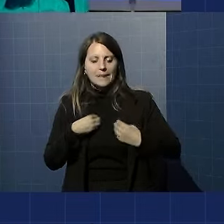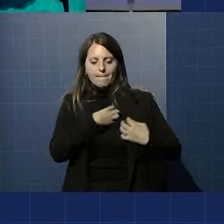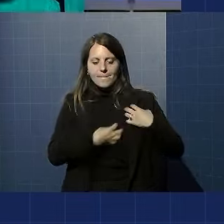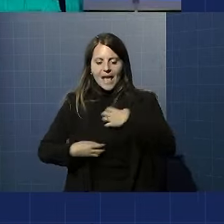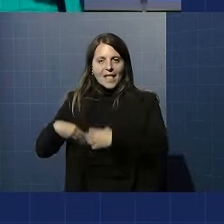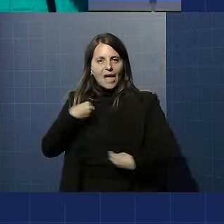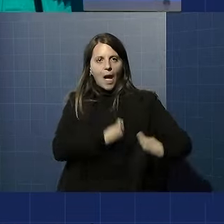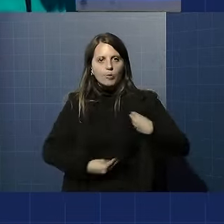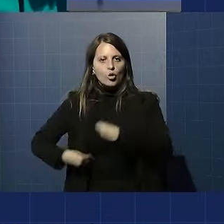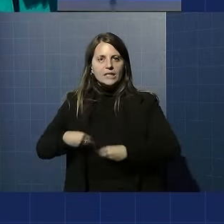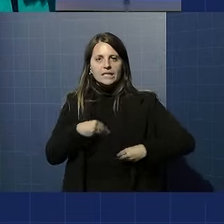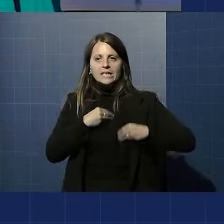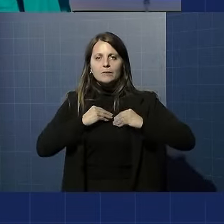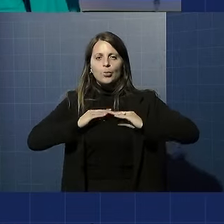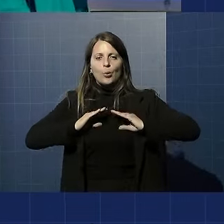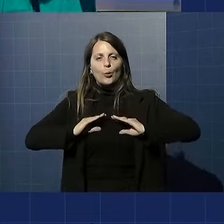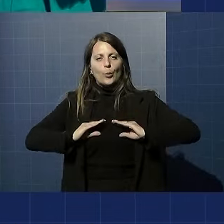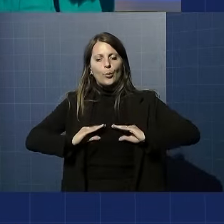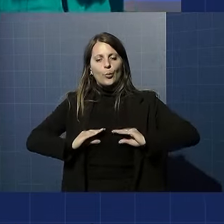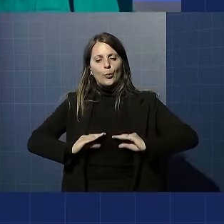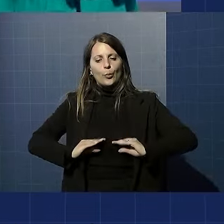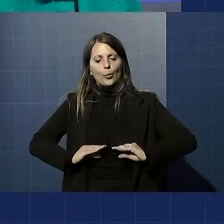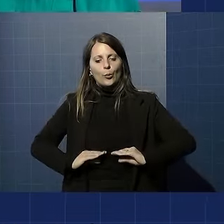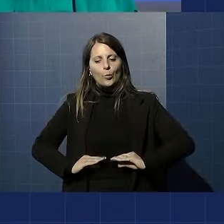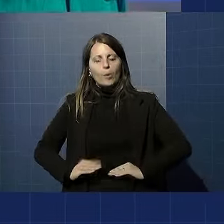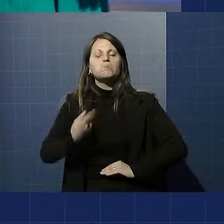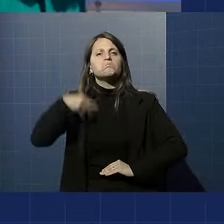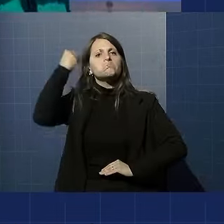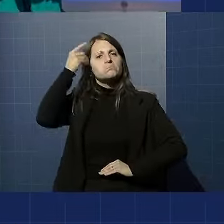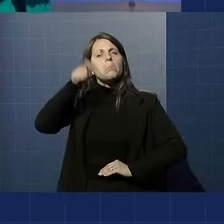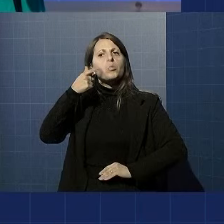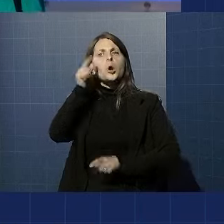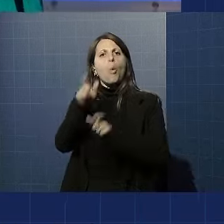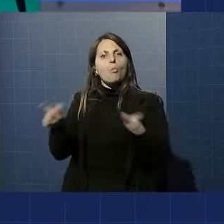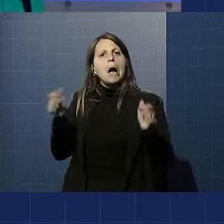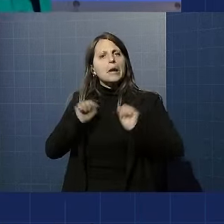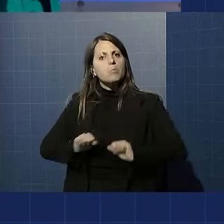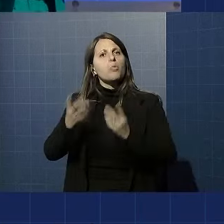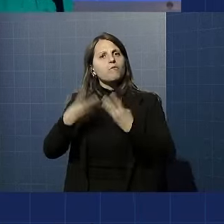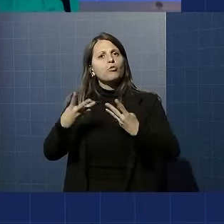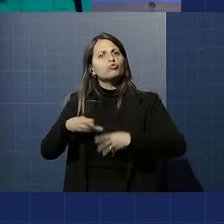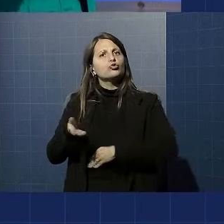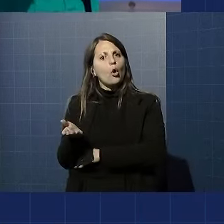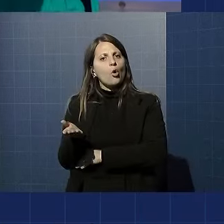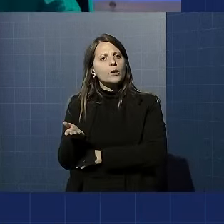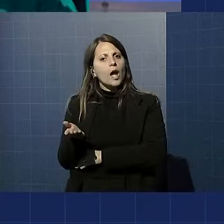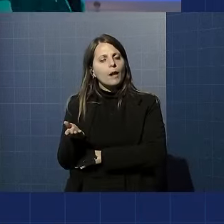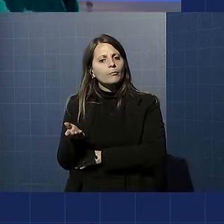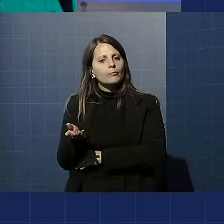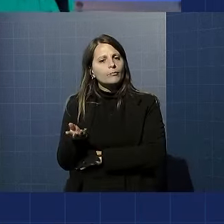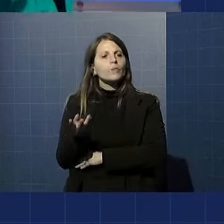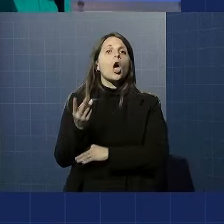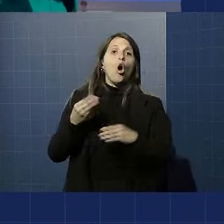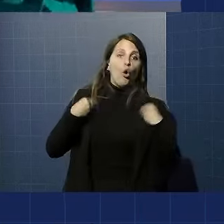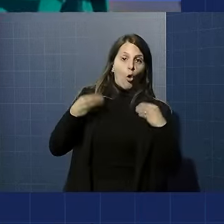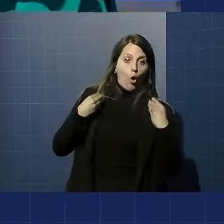bears are very similar when it comes to, they're not similar, but they are, let's say, at a higher order, similar to body weight and the ratio. We think